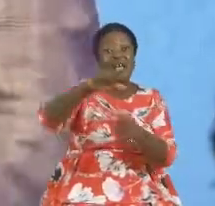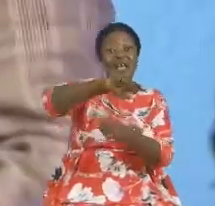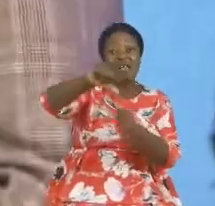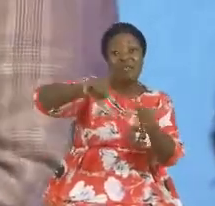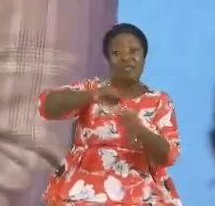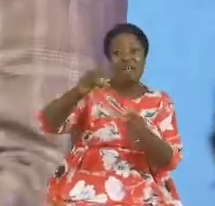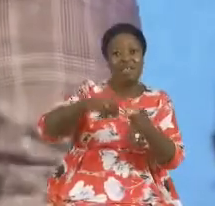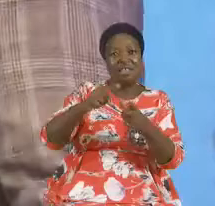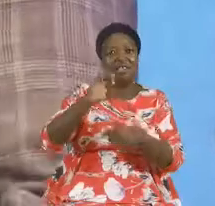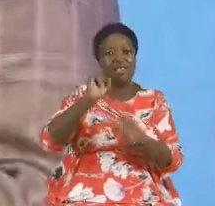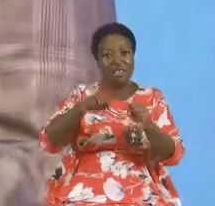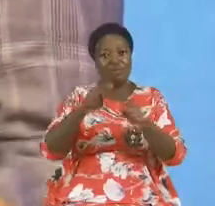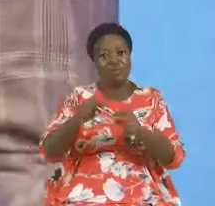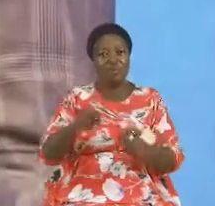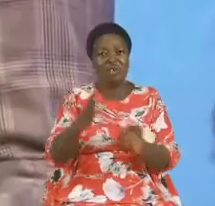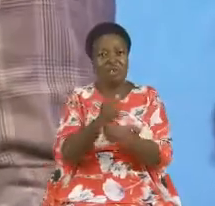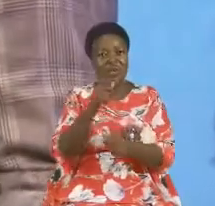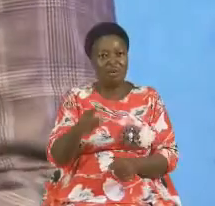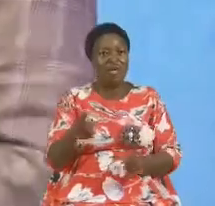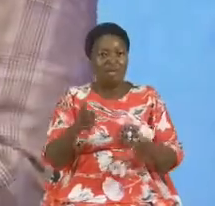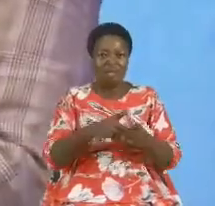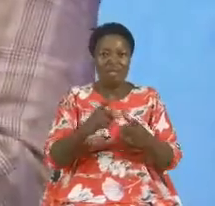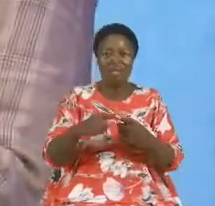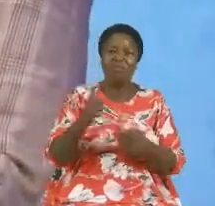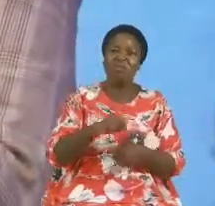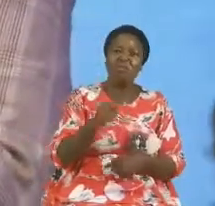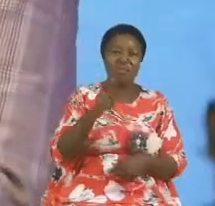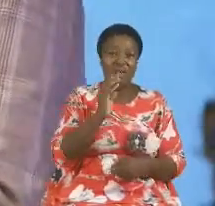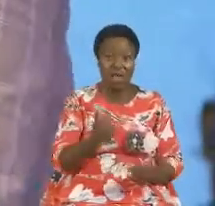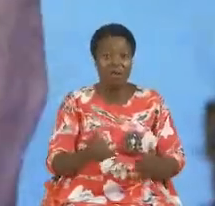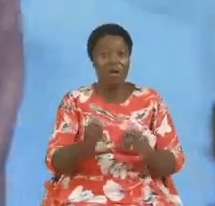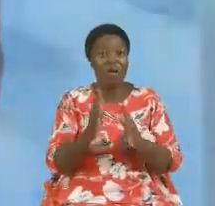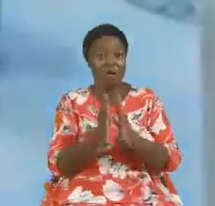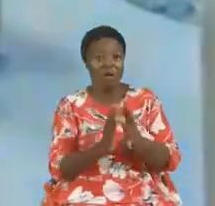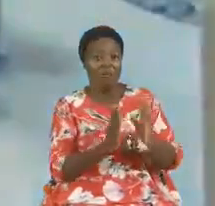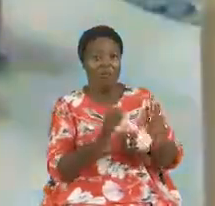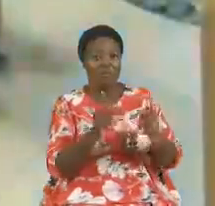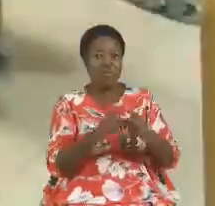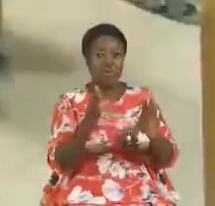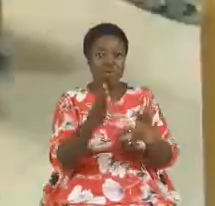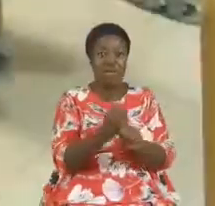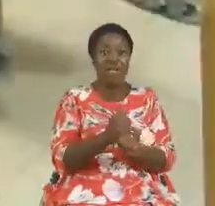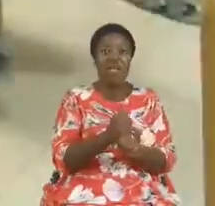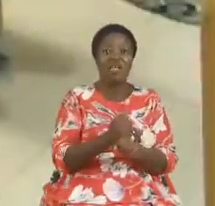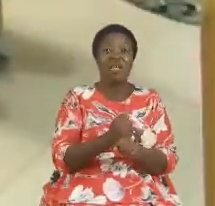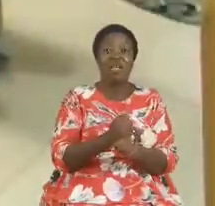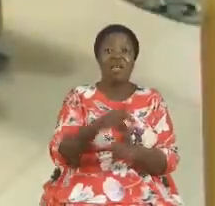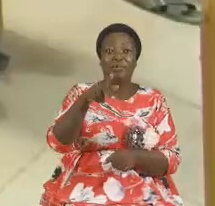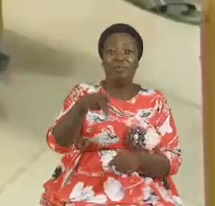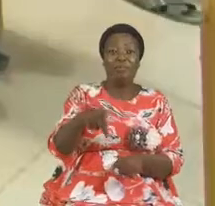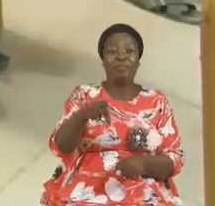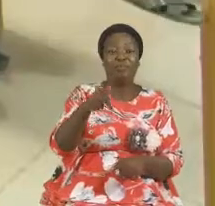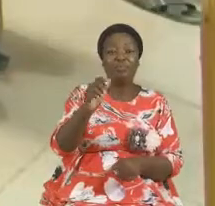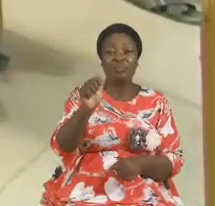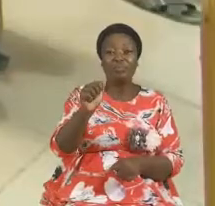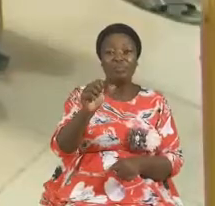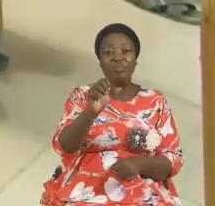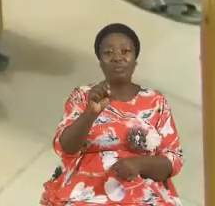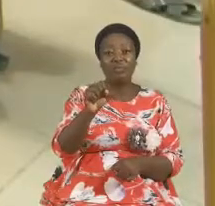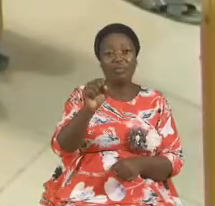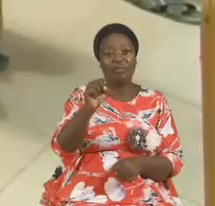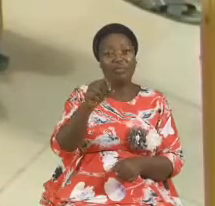because you are in his locality, is able to get you, and then you are